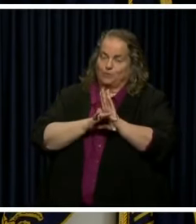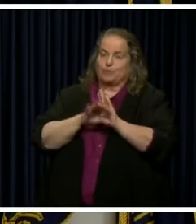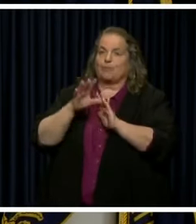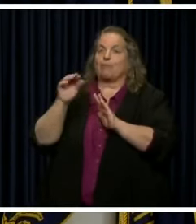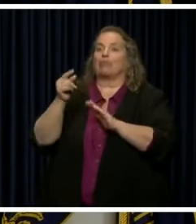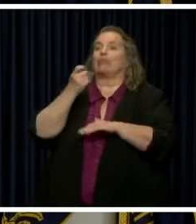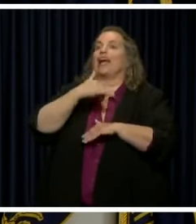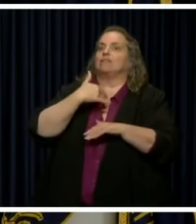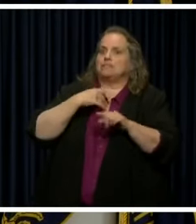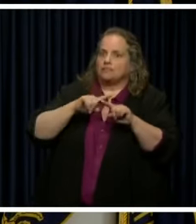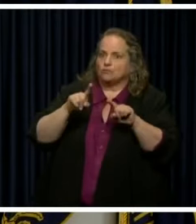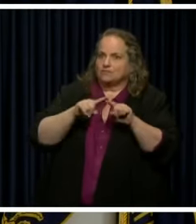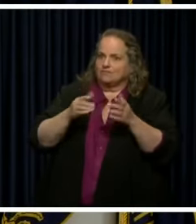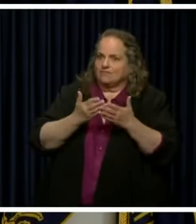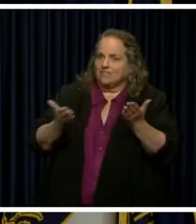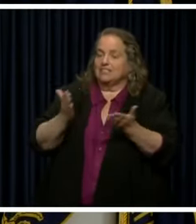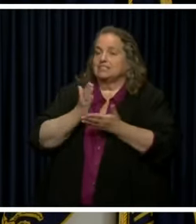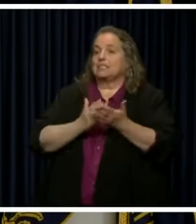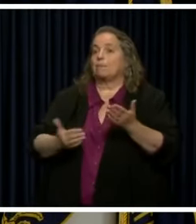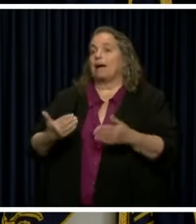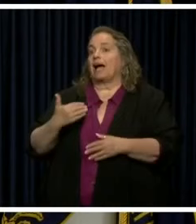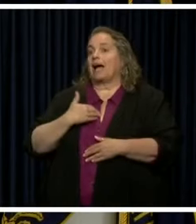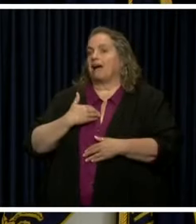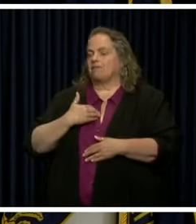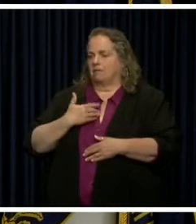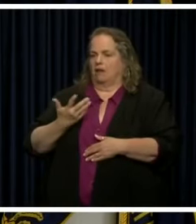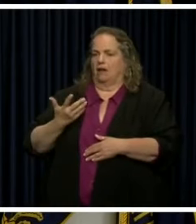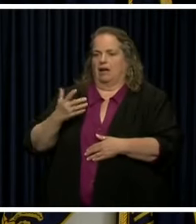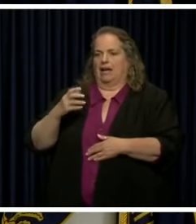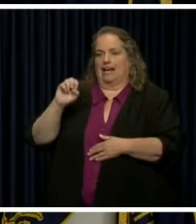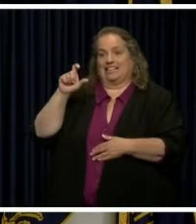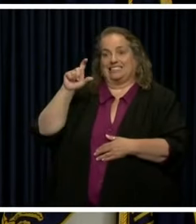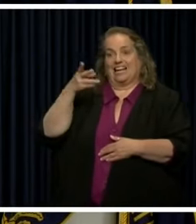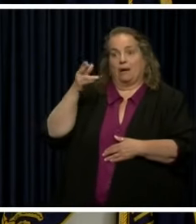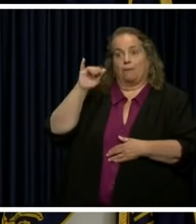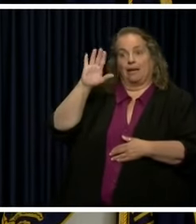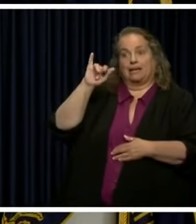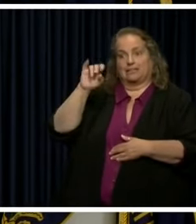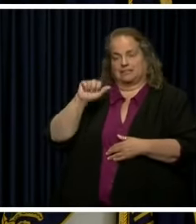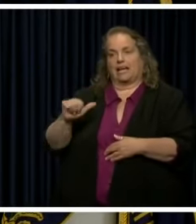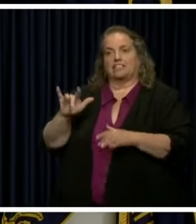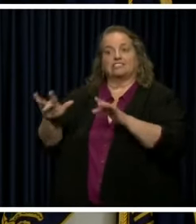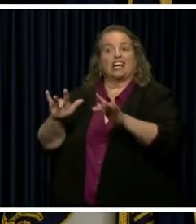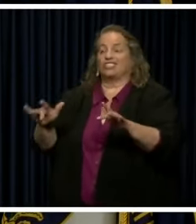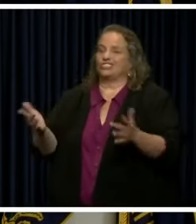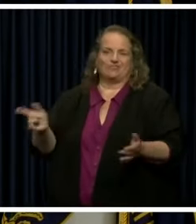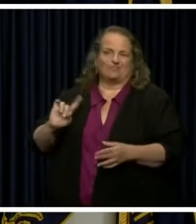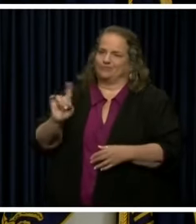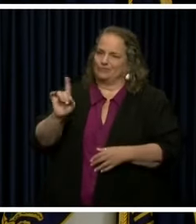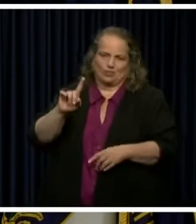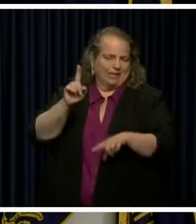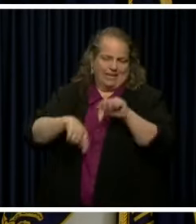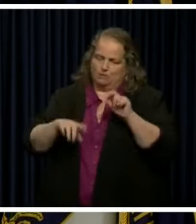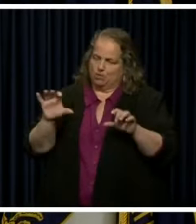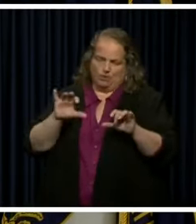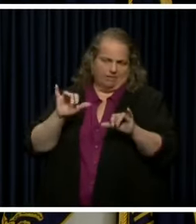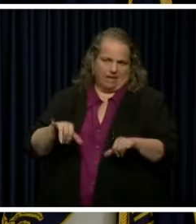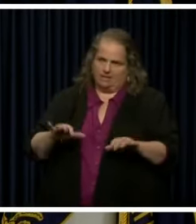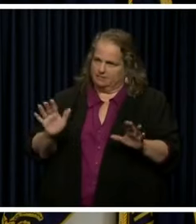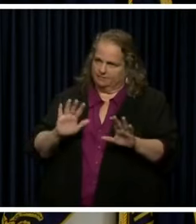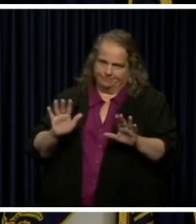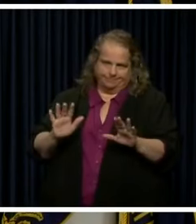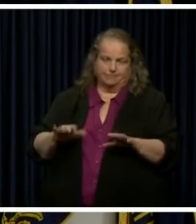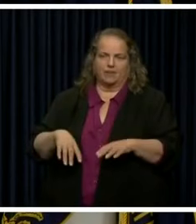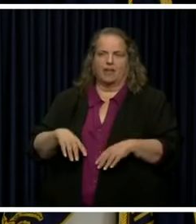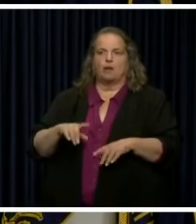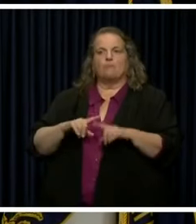then they have different things. Some of them have interactive exhibits that you can touch. Well, we can't be doing that. And you know, others don't have